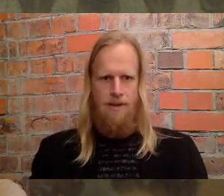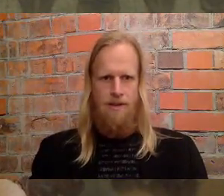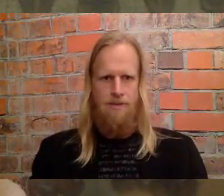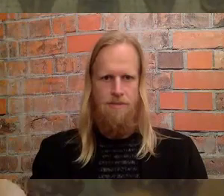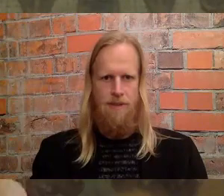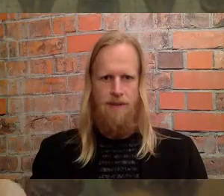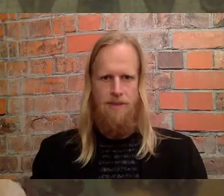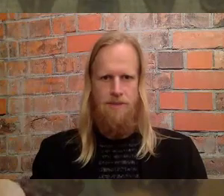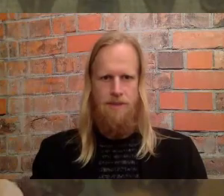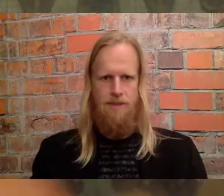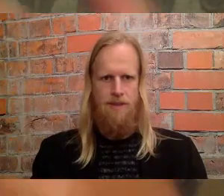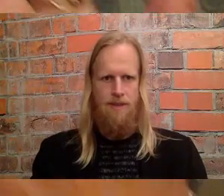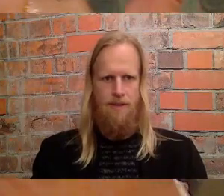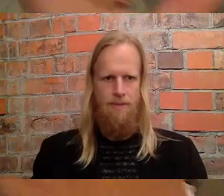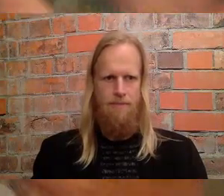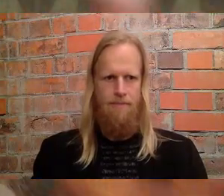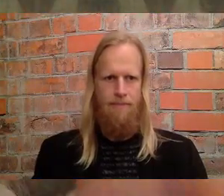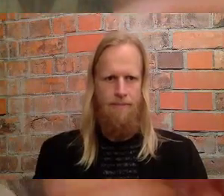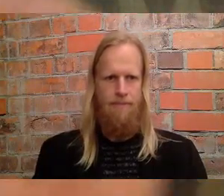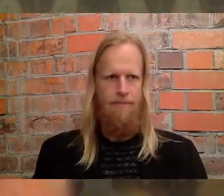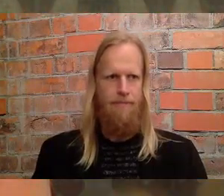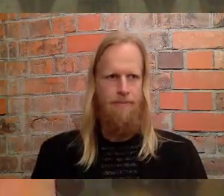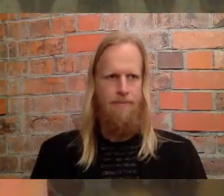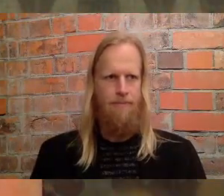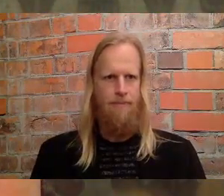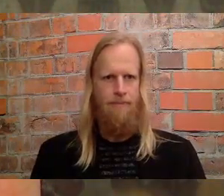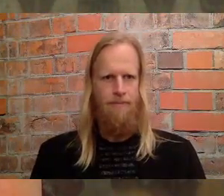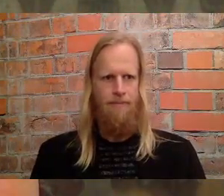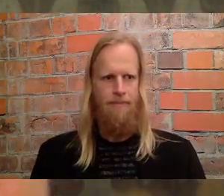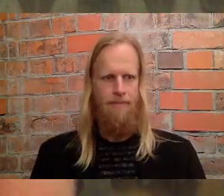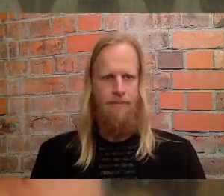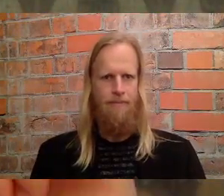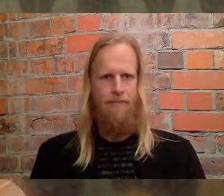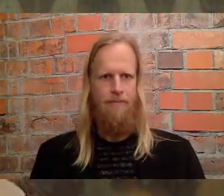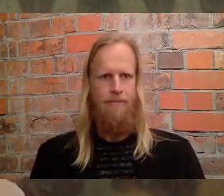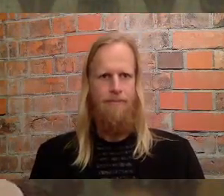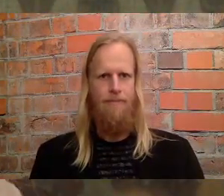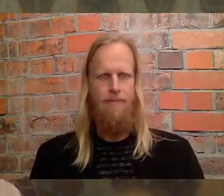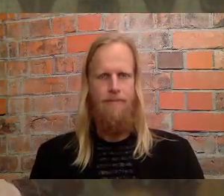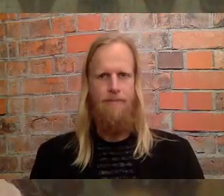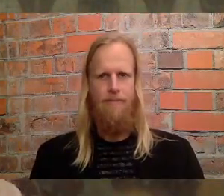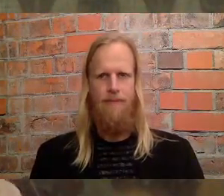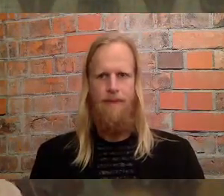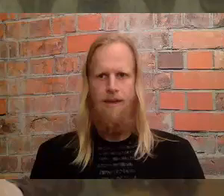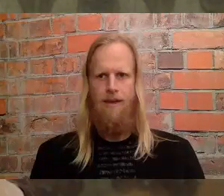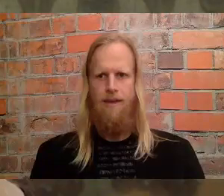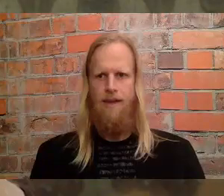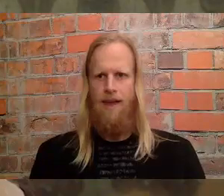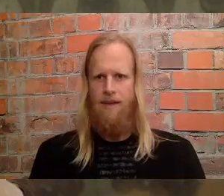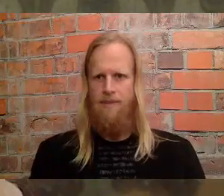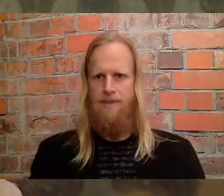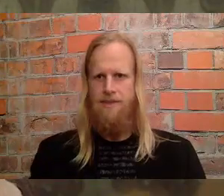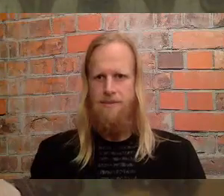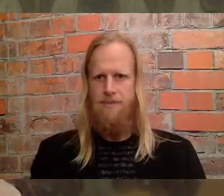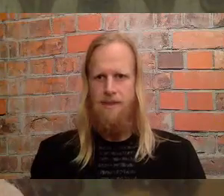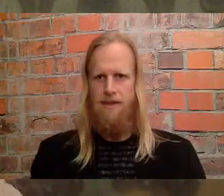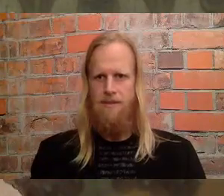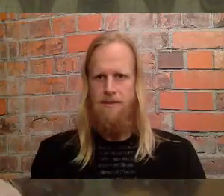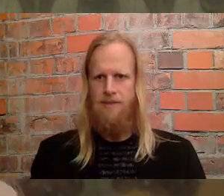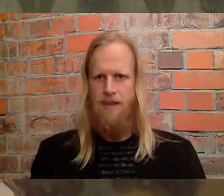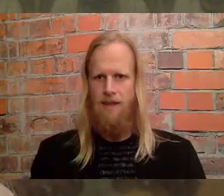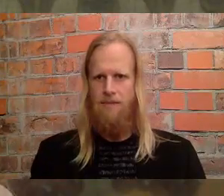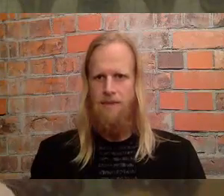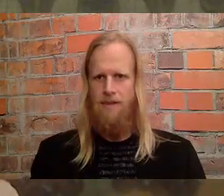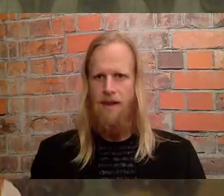release. Our brain opens back up, our courage comes back,